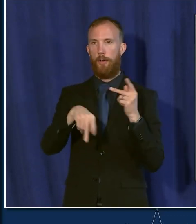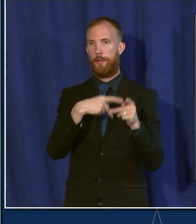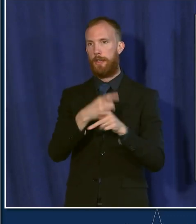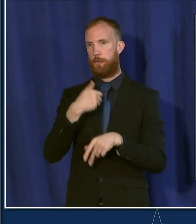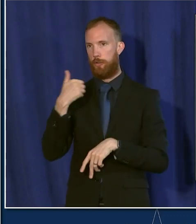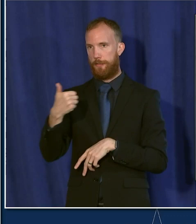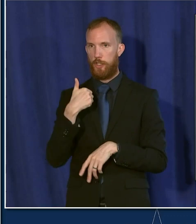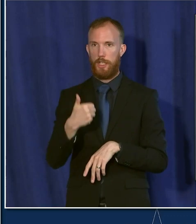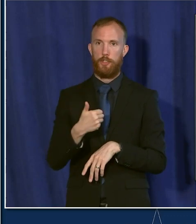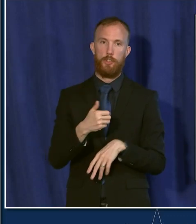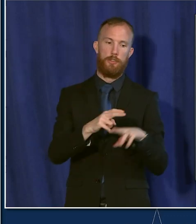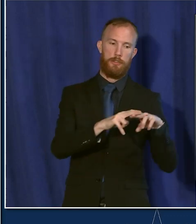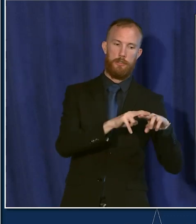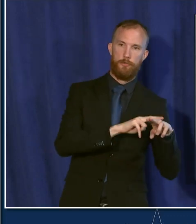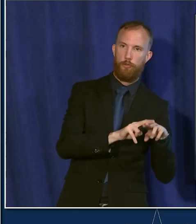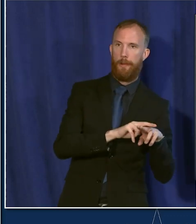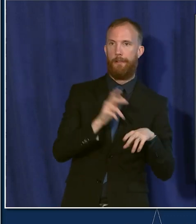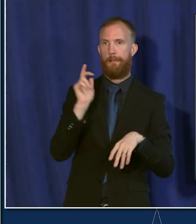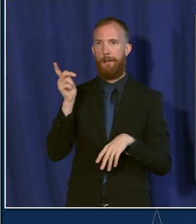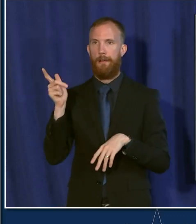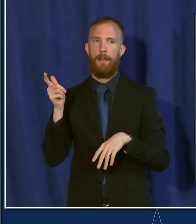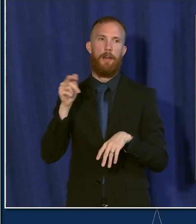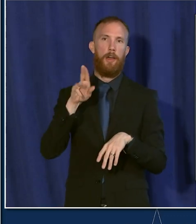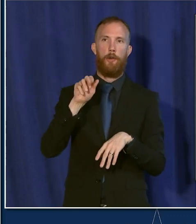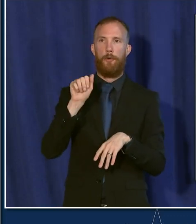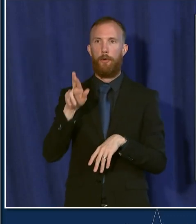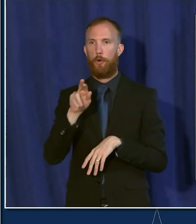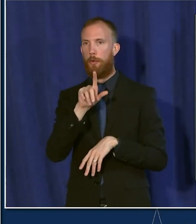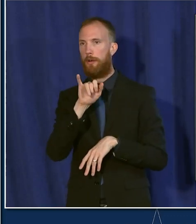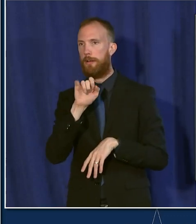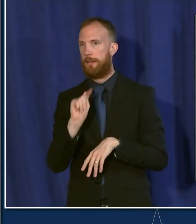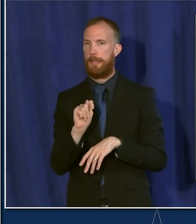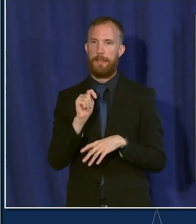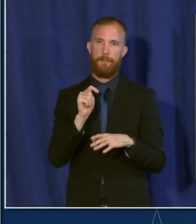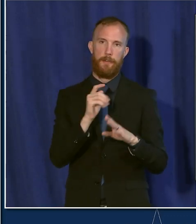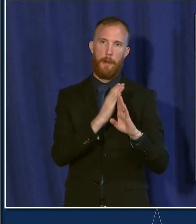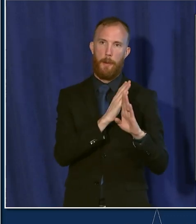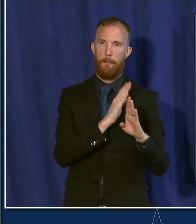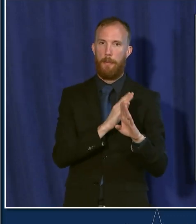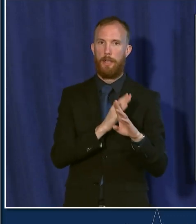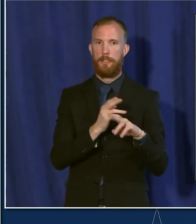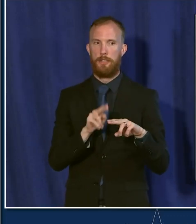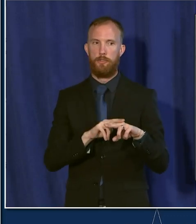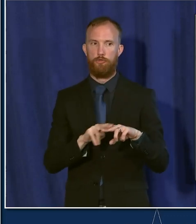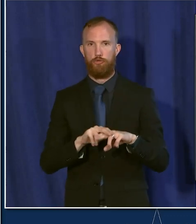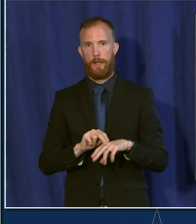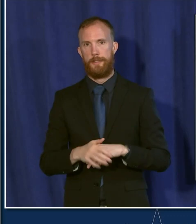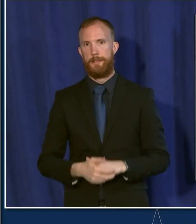includes the L, that includes Uber and Lyft, that includes airplanes, that includes buses, that includes trains.